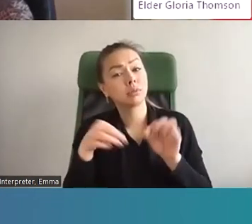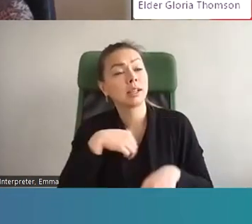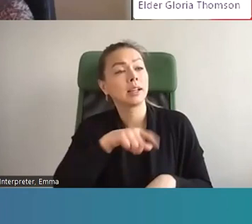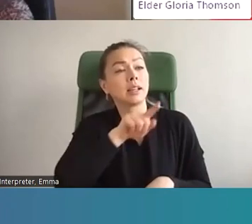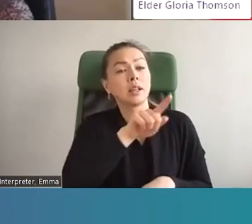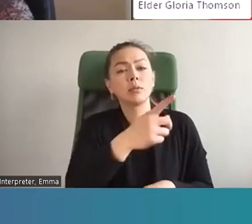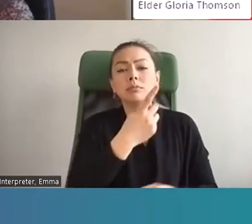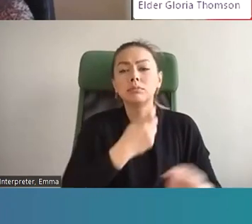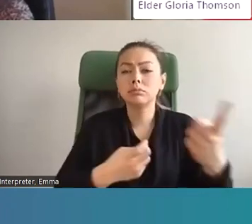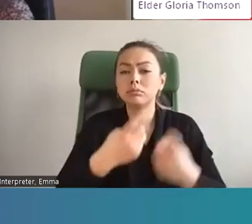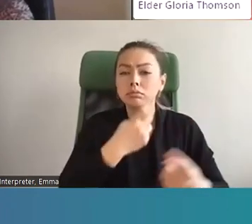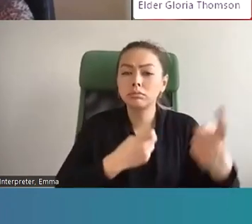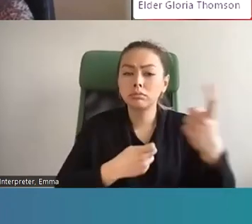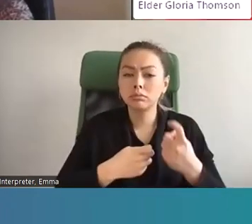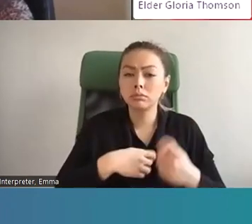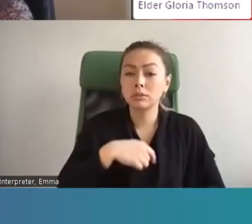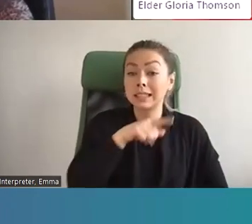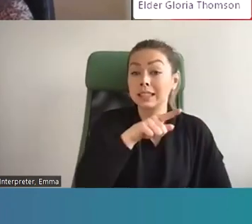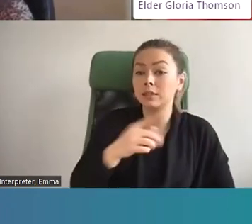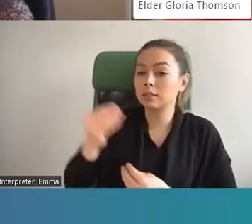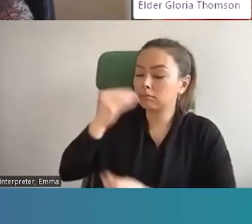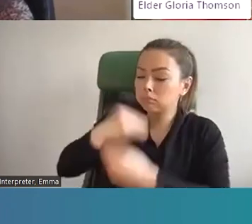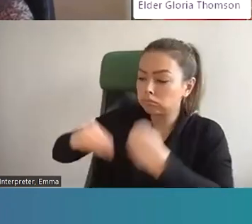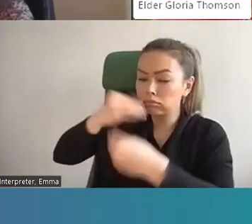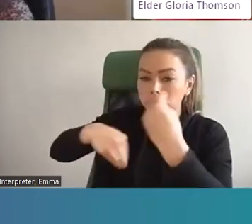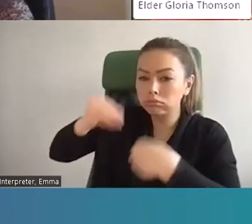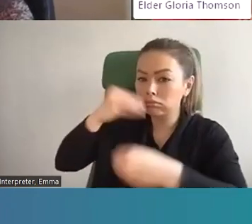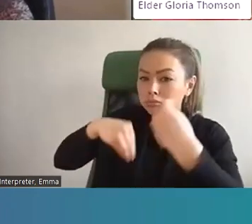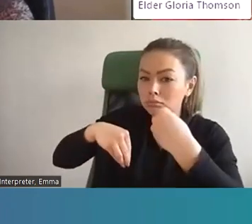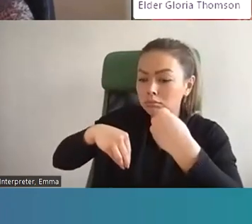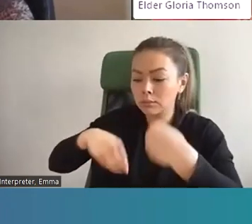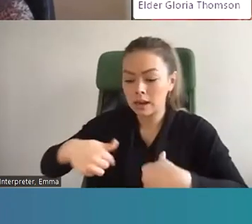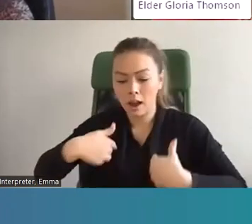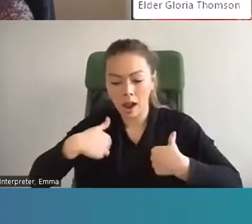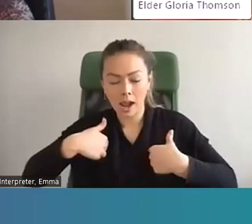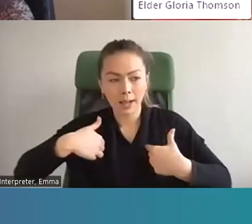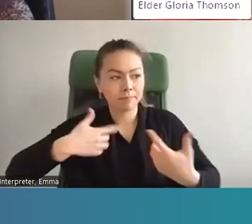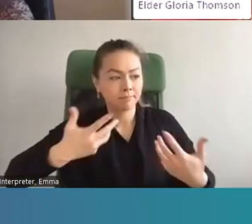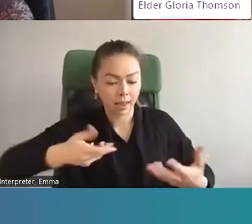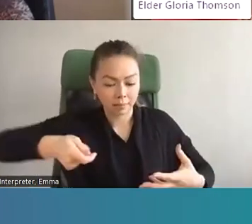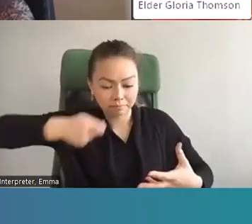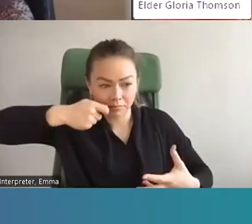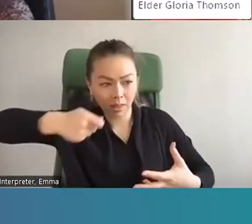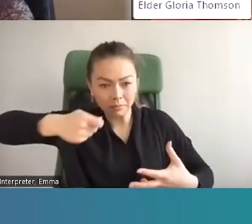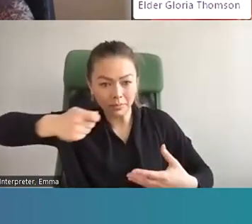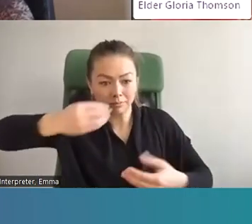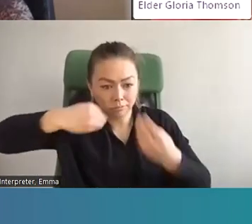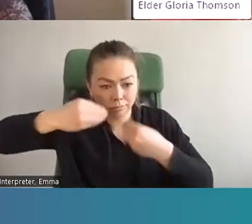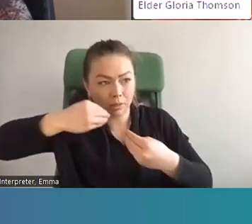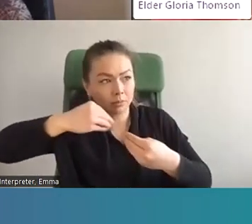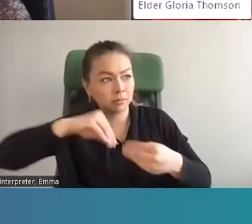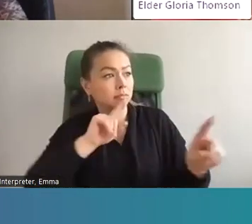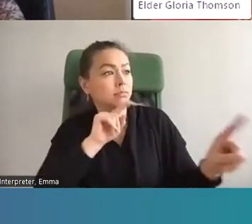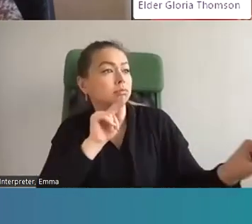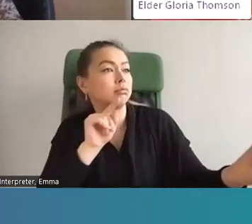I was answering his questions. And so I got finished, and he said to me, he said, oh, you haven't